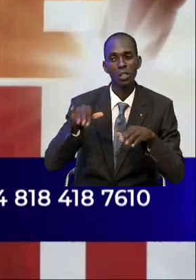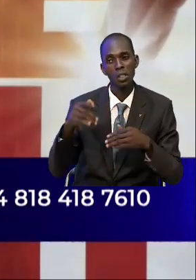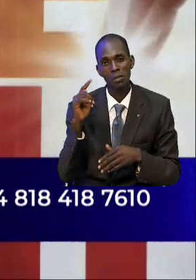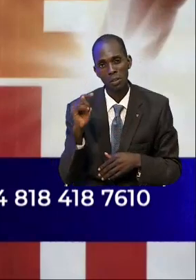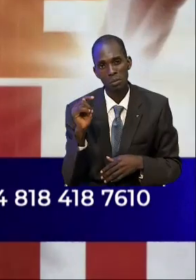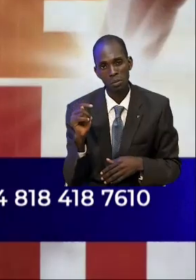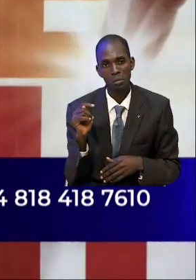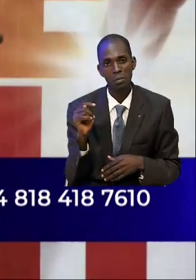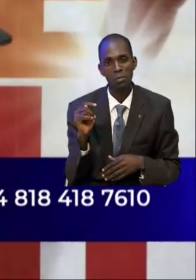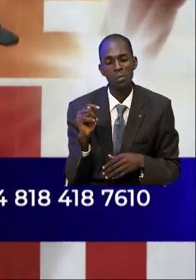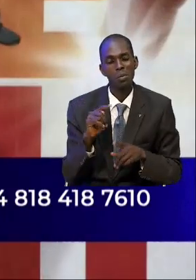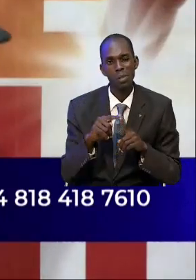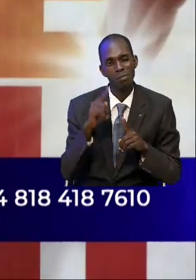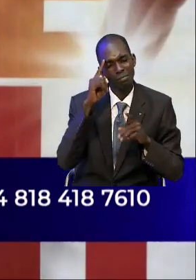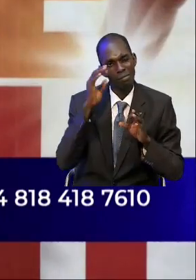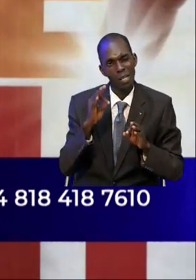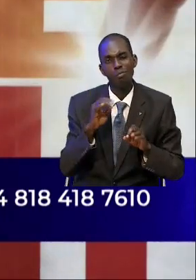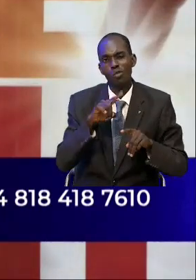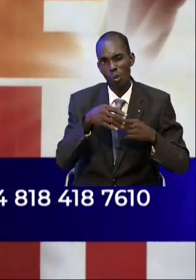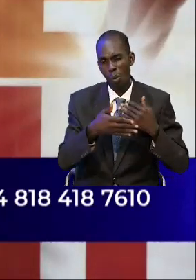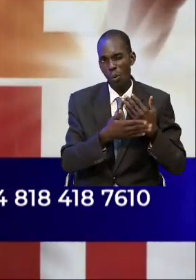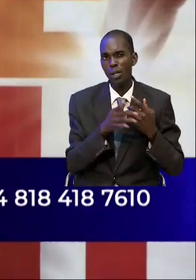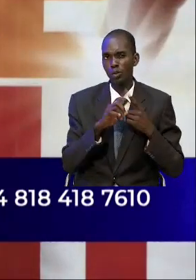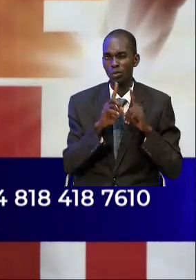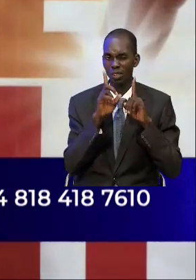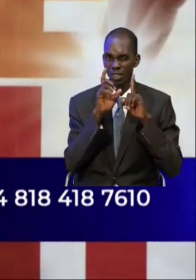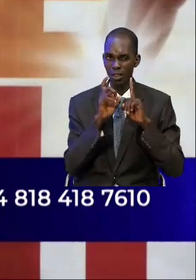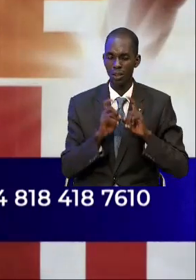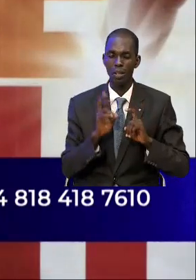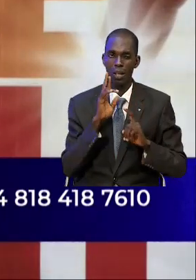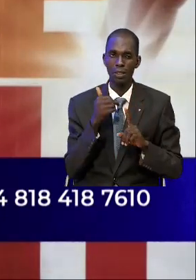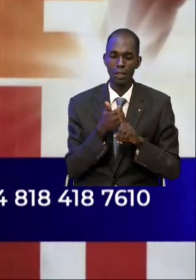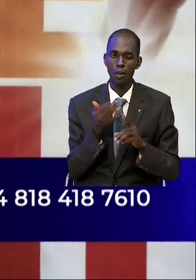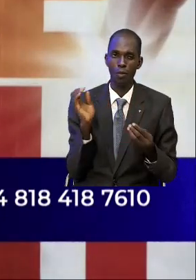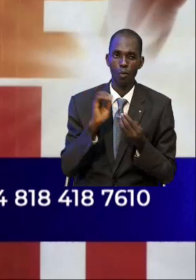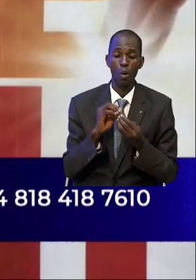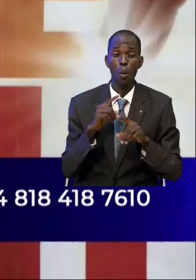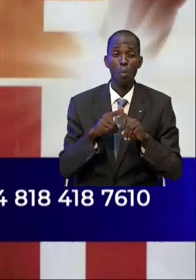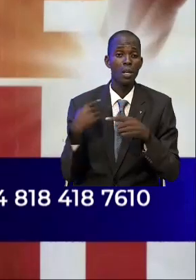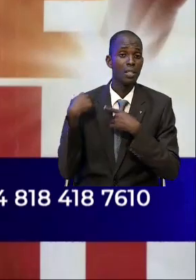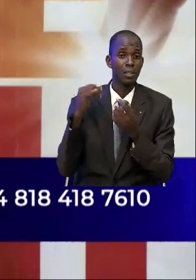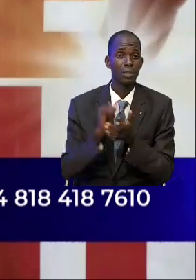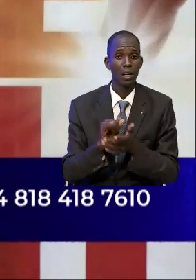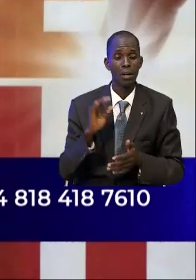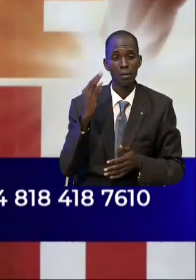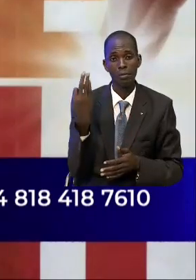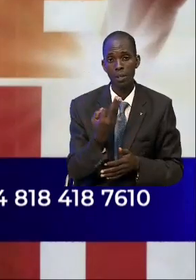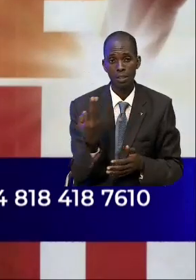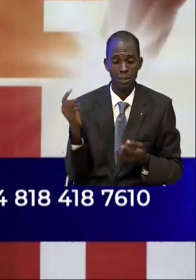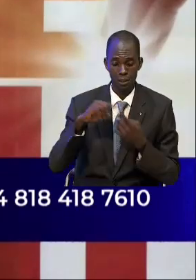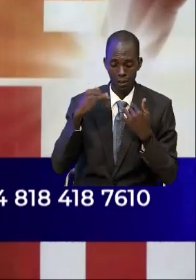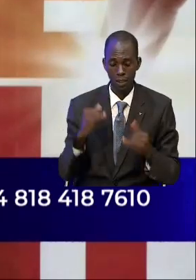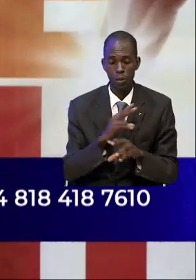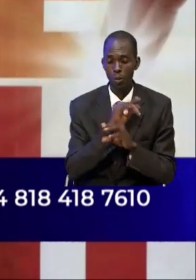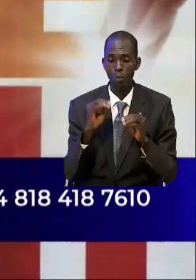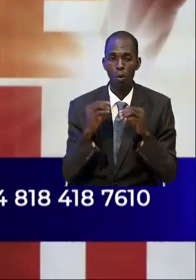I came out on Friday to give the testimony, but I just said, okay, let me go back and see if I will still feel the